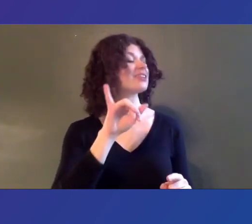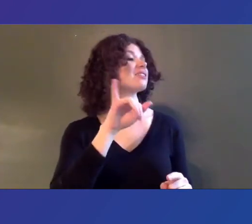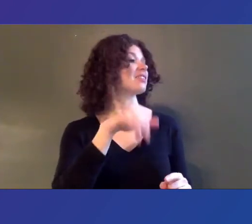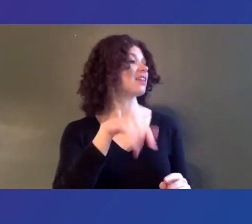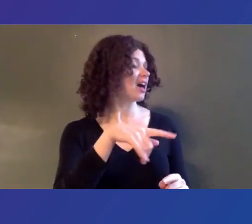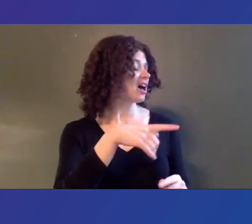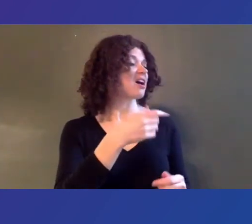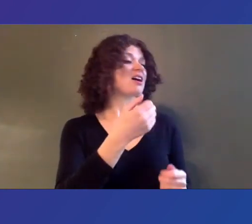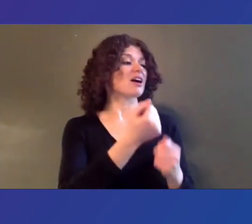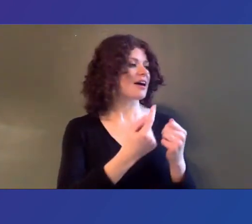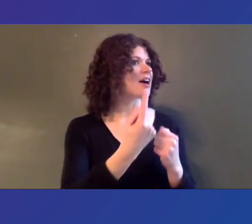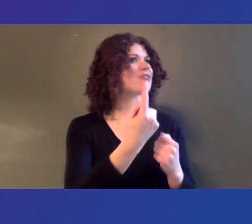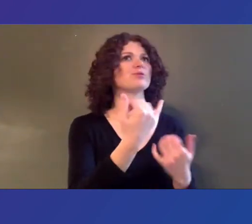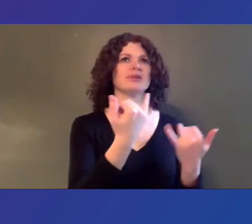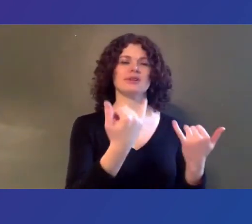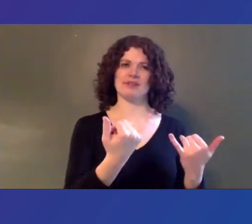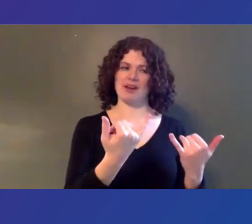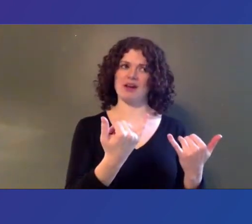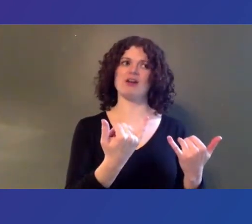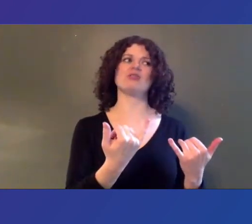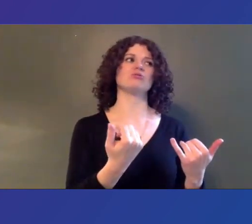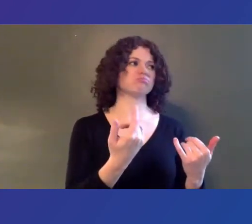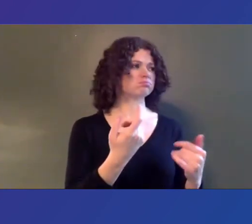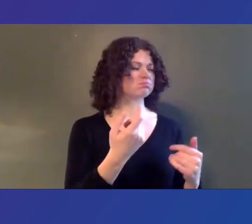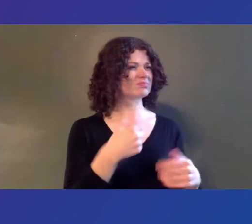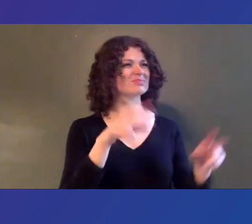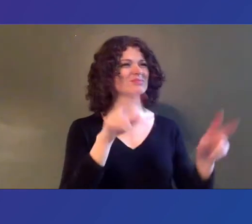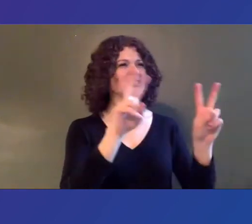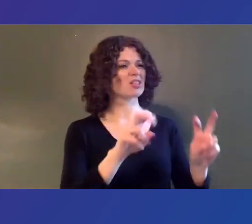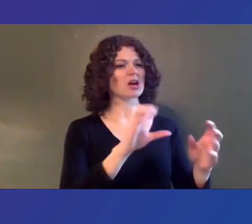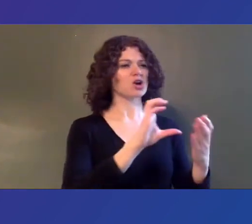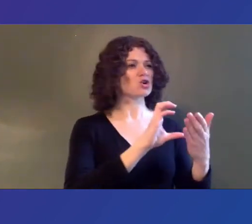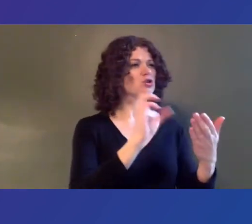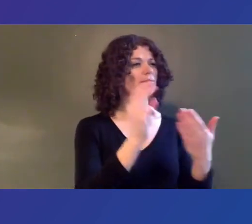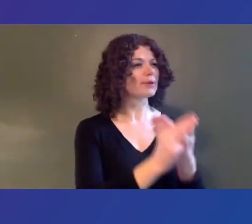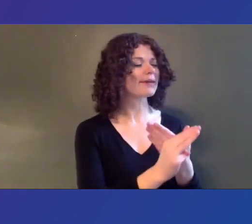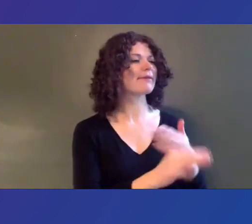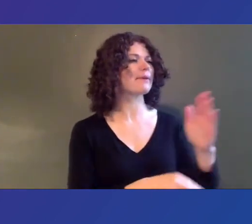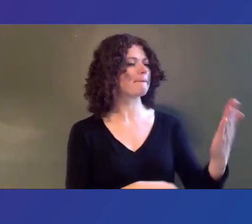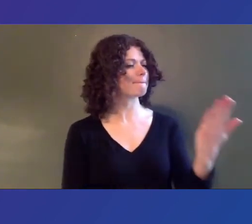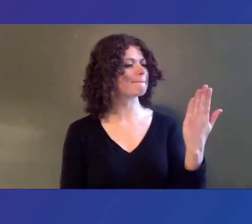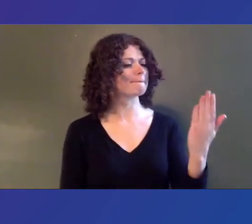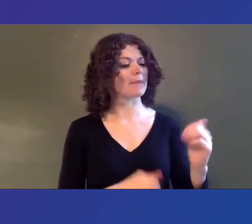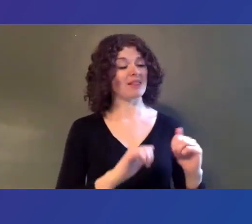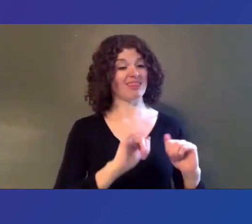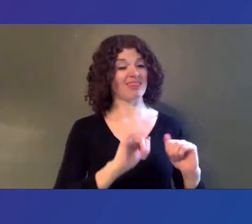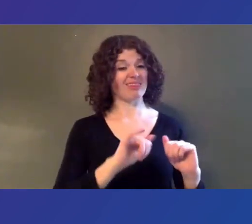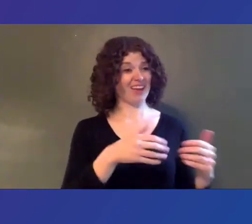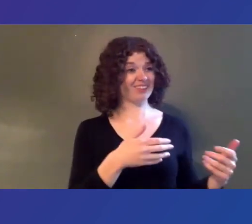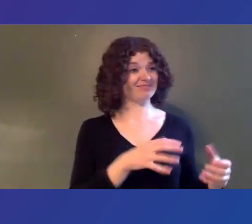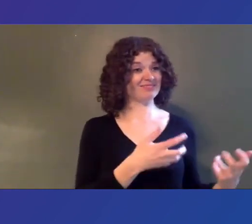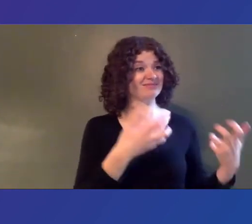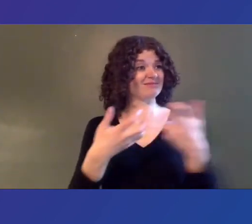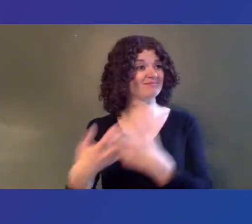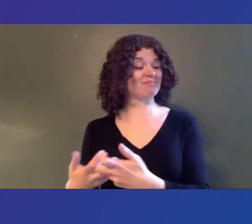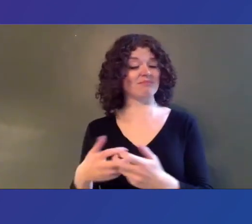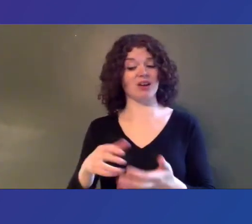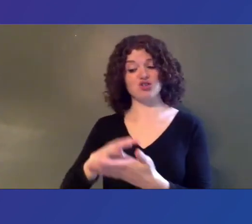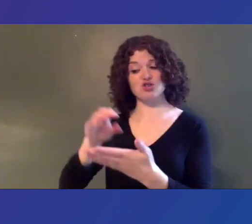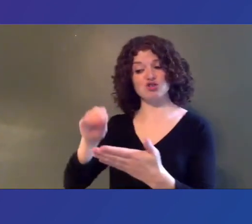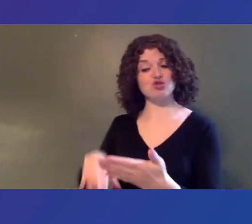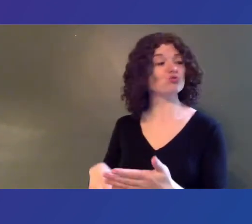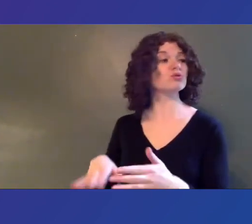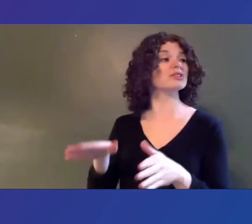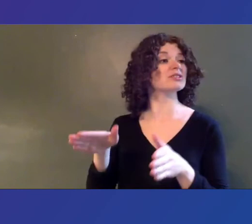rightfully is looking into their curriculum. How is it serving everyone? Who's being included or who's